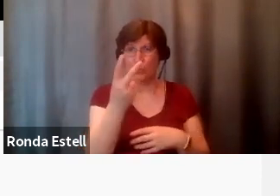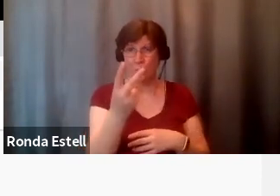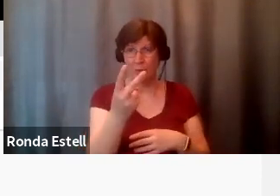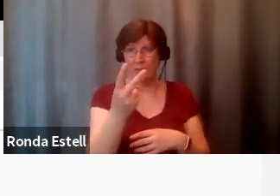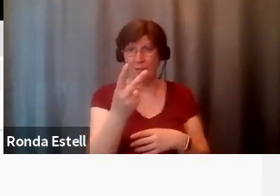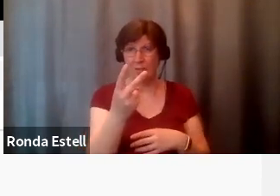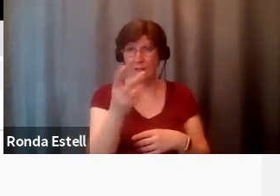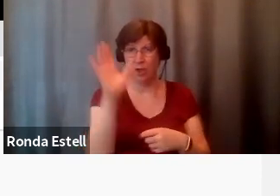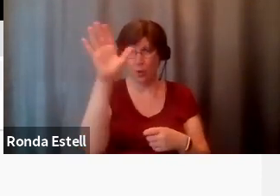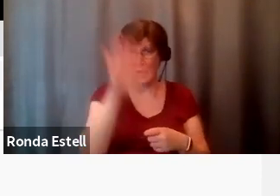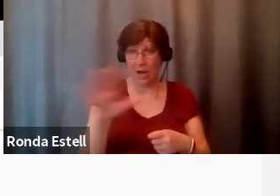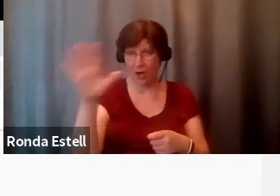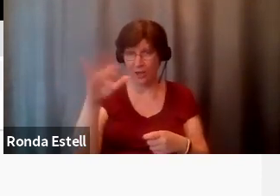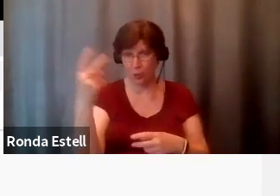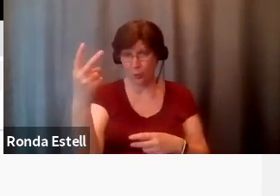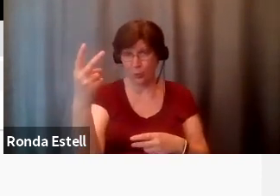up in your way,